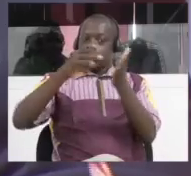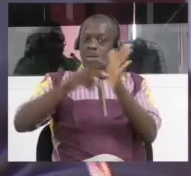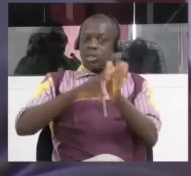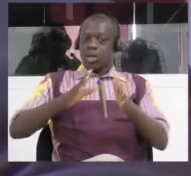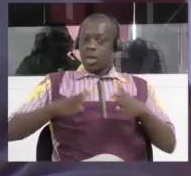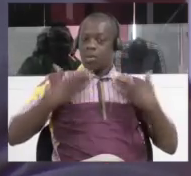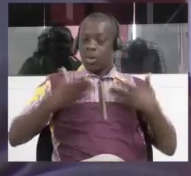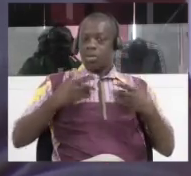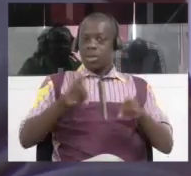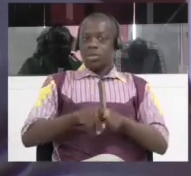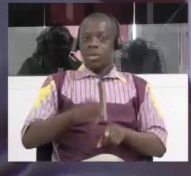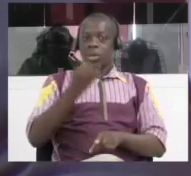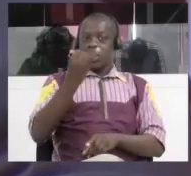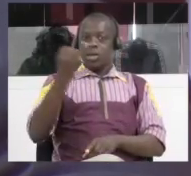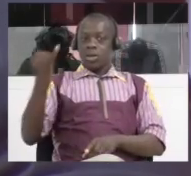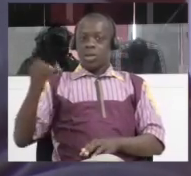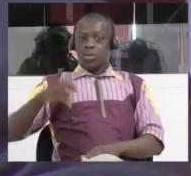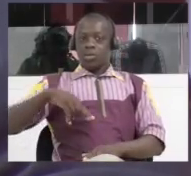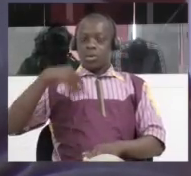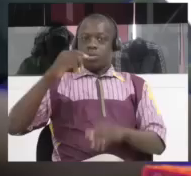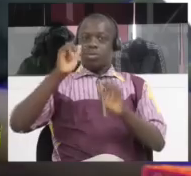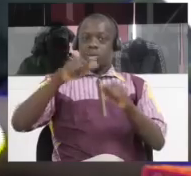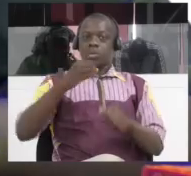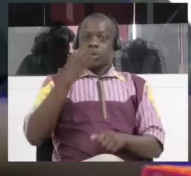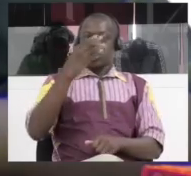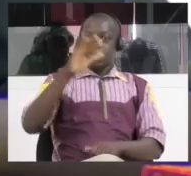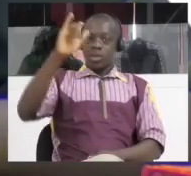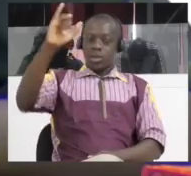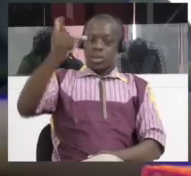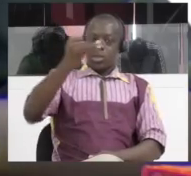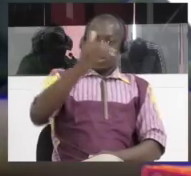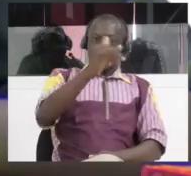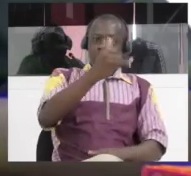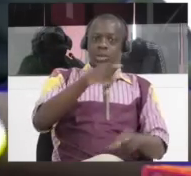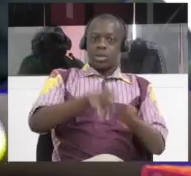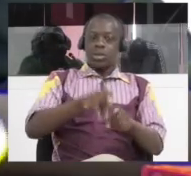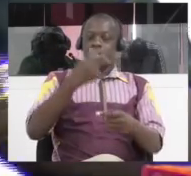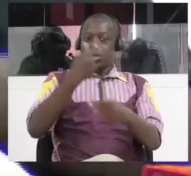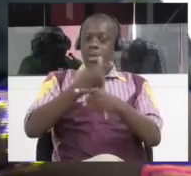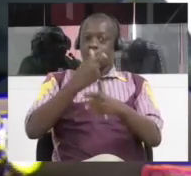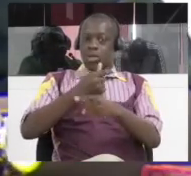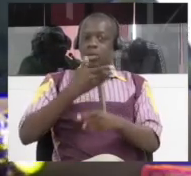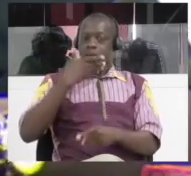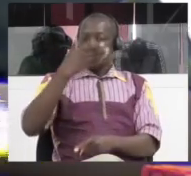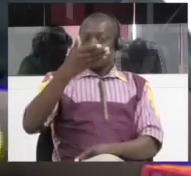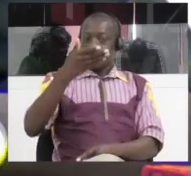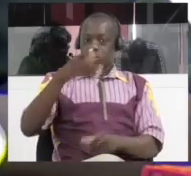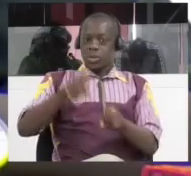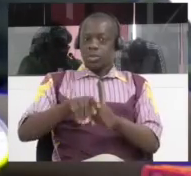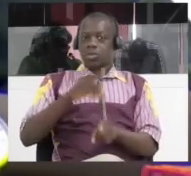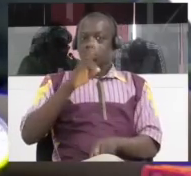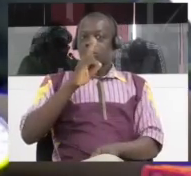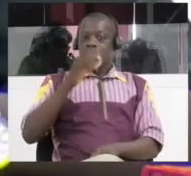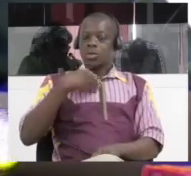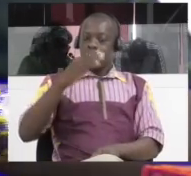own perception. So I would say that yes, ambitious young men, you know, who wants to scale up,